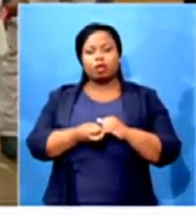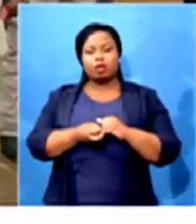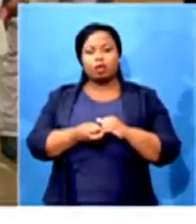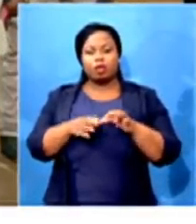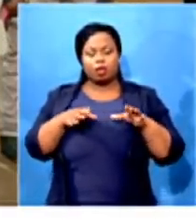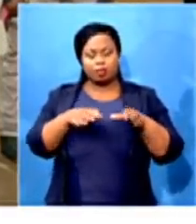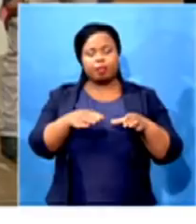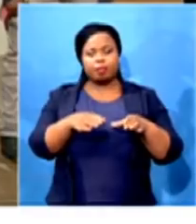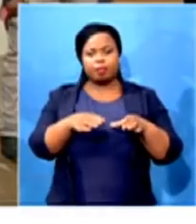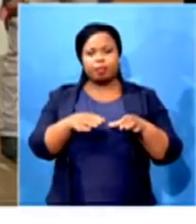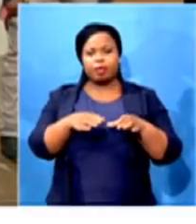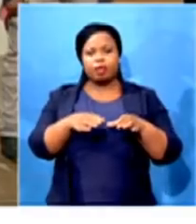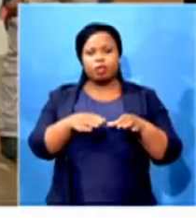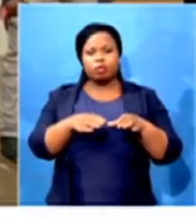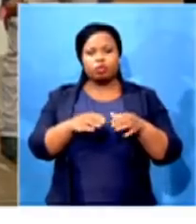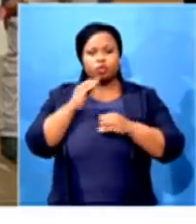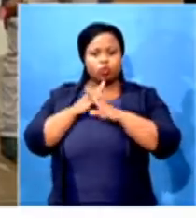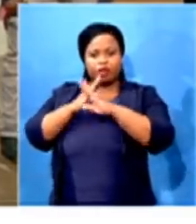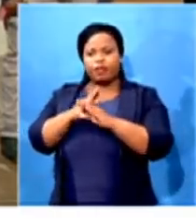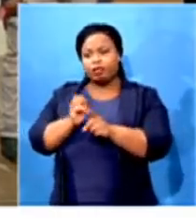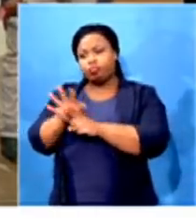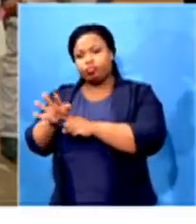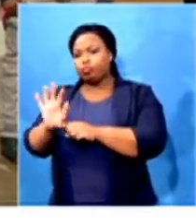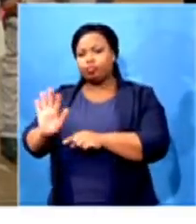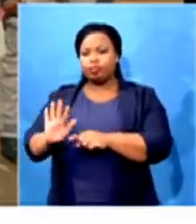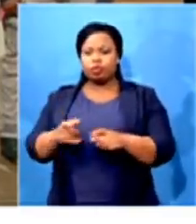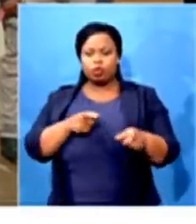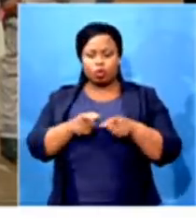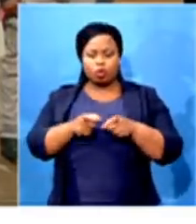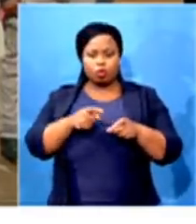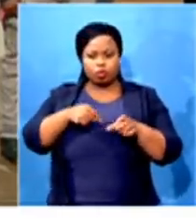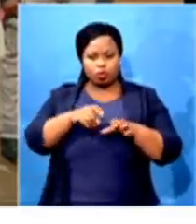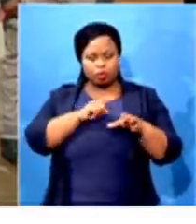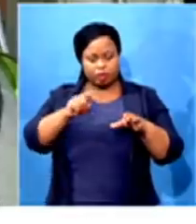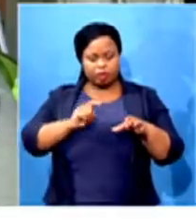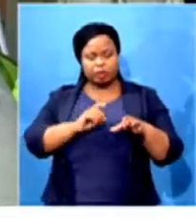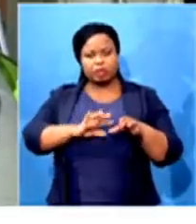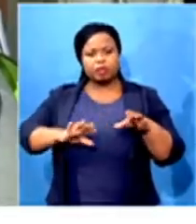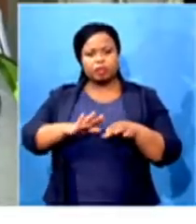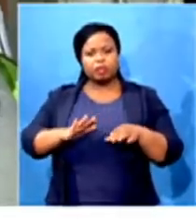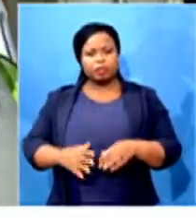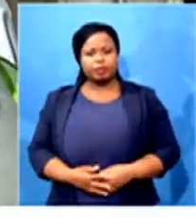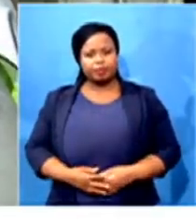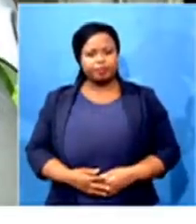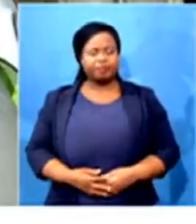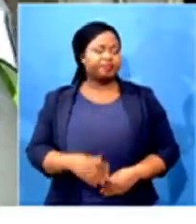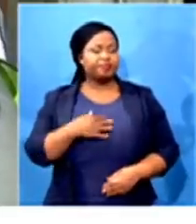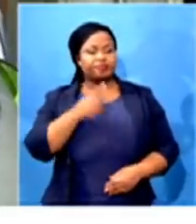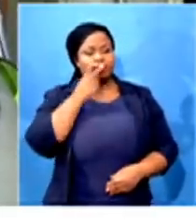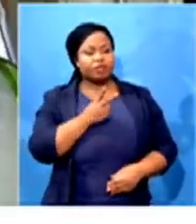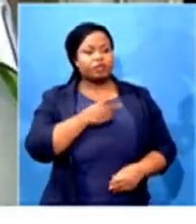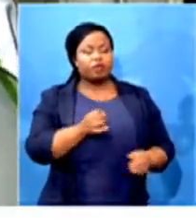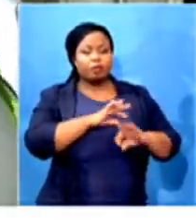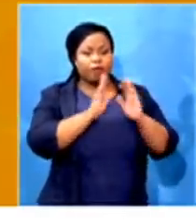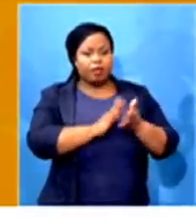shut down the fires so that they don't grow beyond where they are at that particular moment. I mean, if we look at the trends currently and